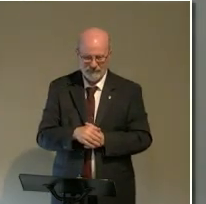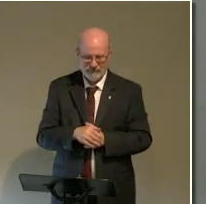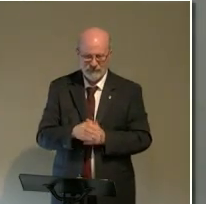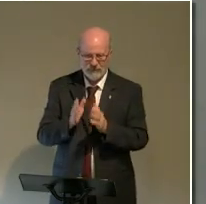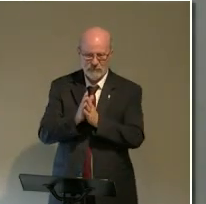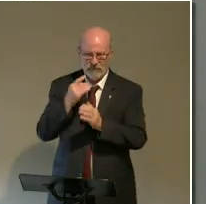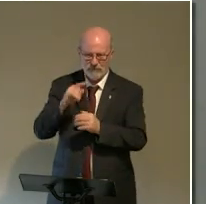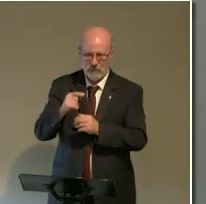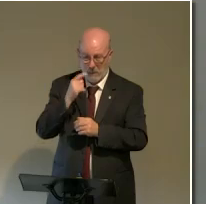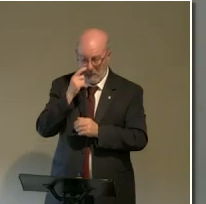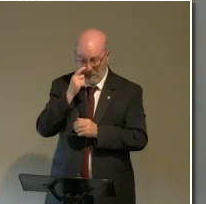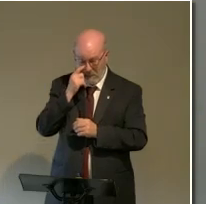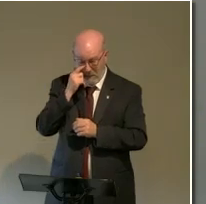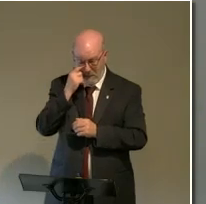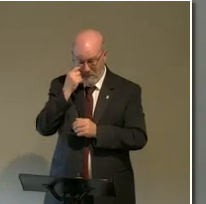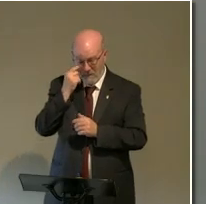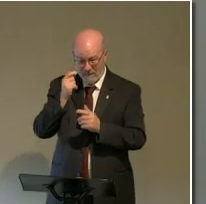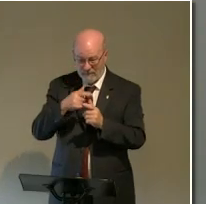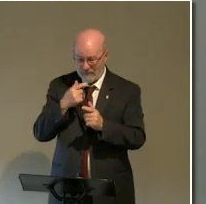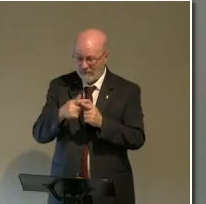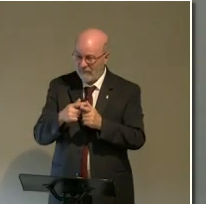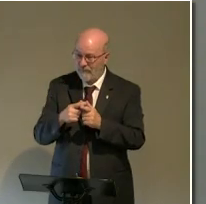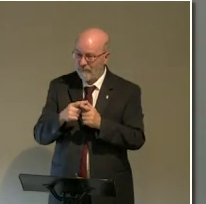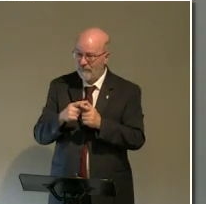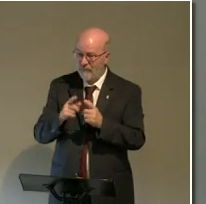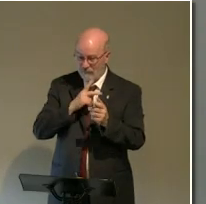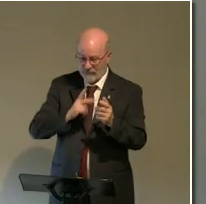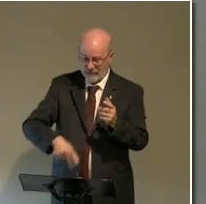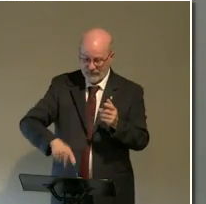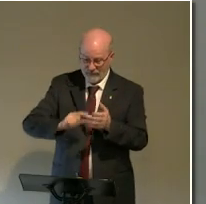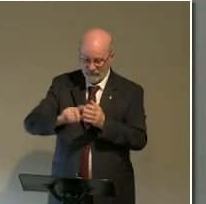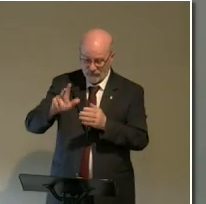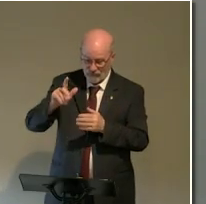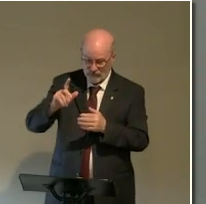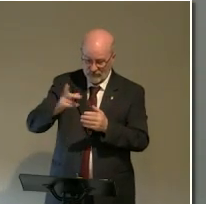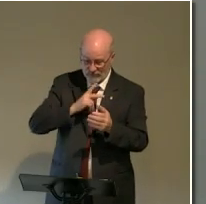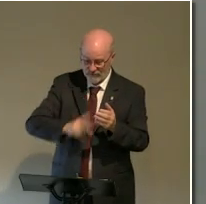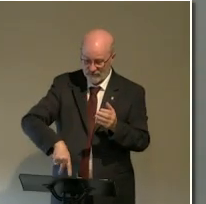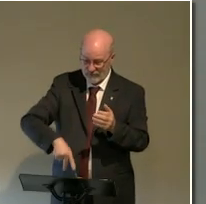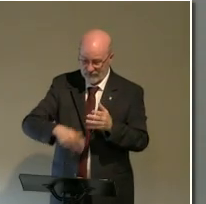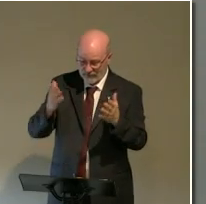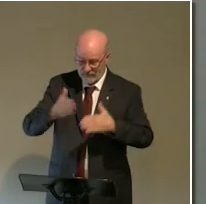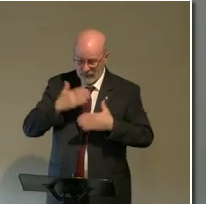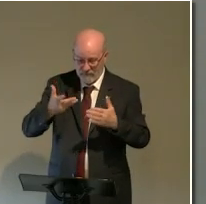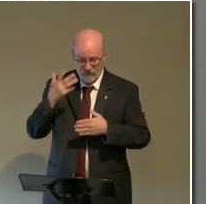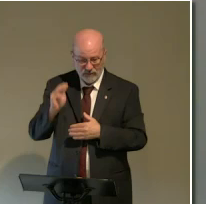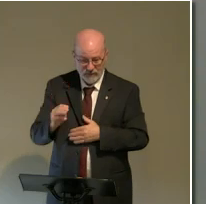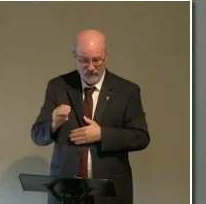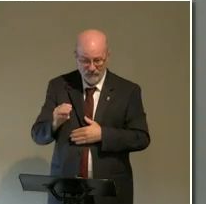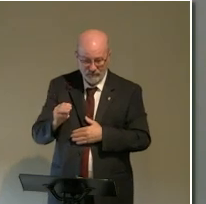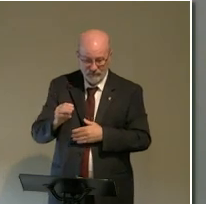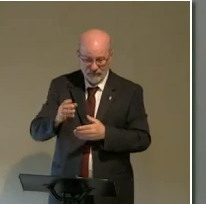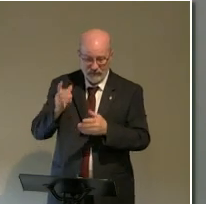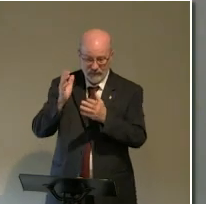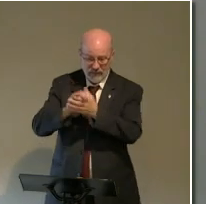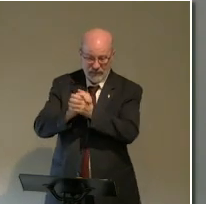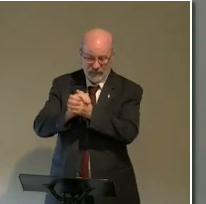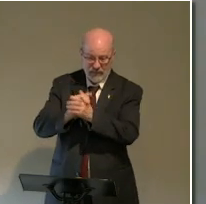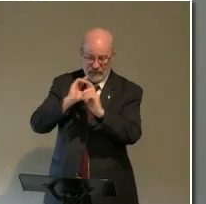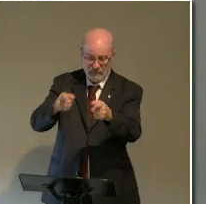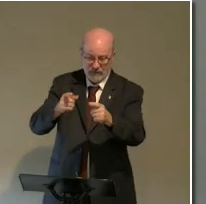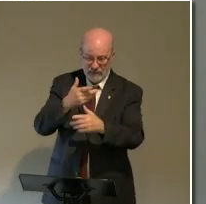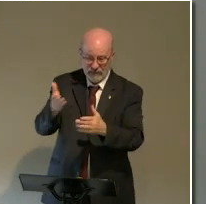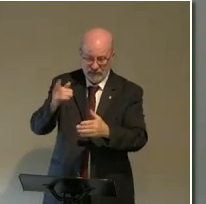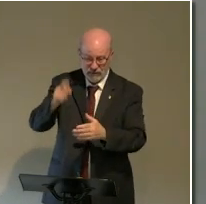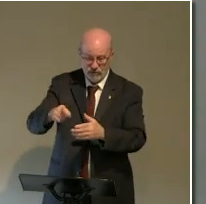Pray for her. Then was the king, verse 23, then was the king exceedingly glad for him and commanded that